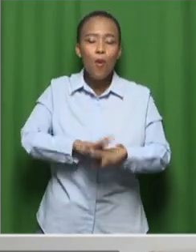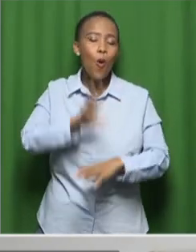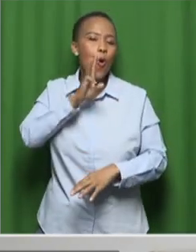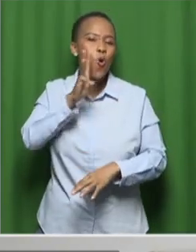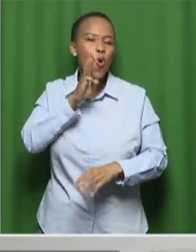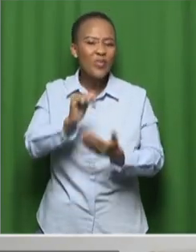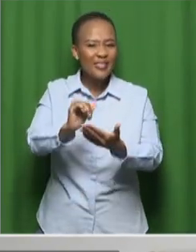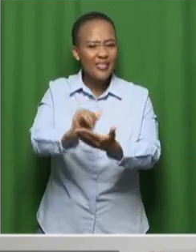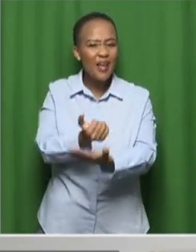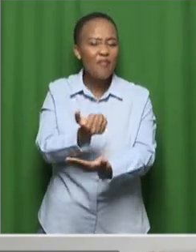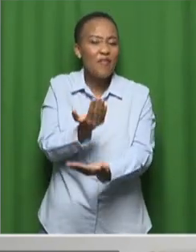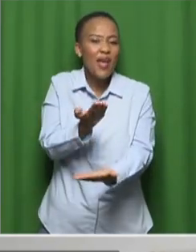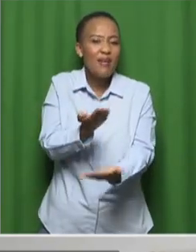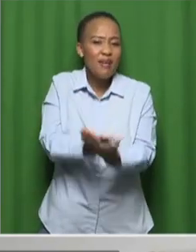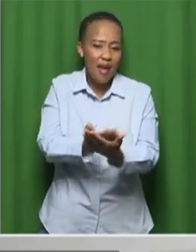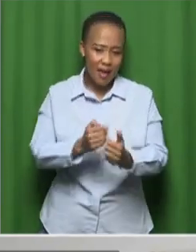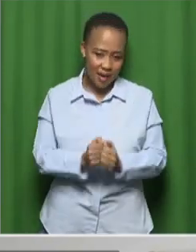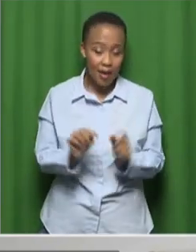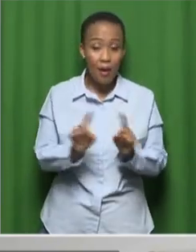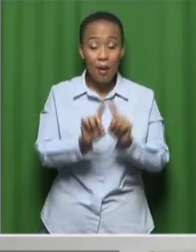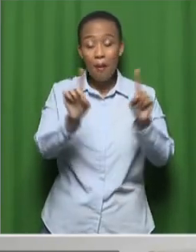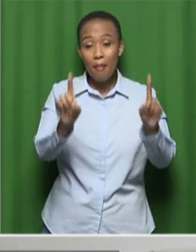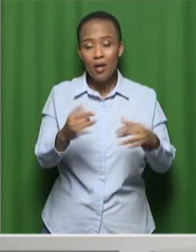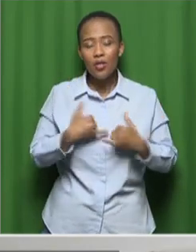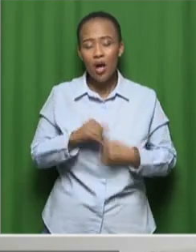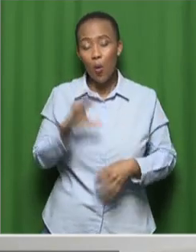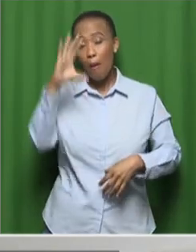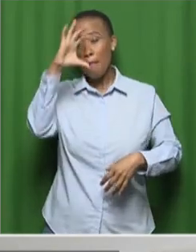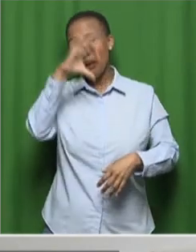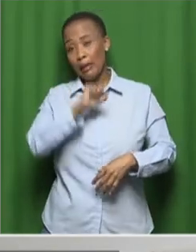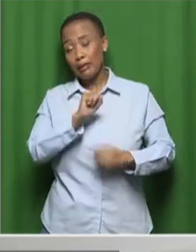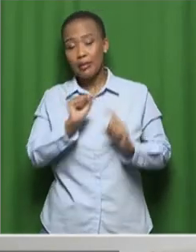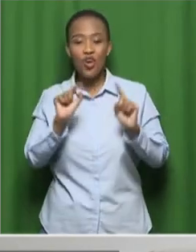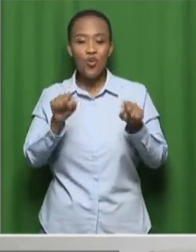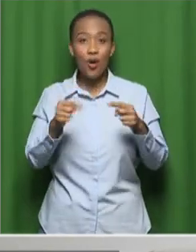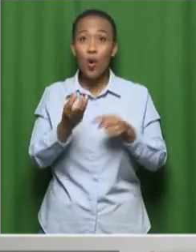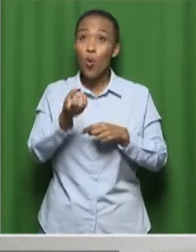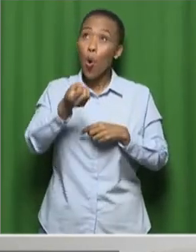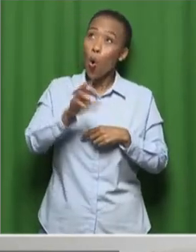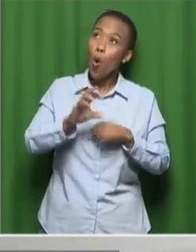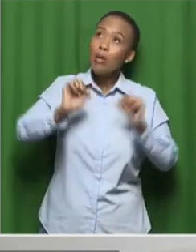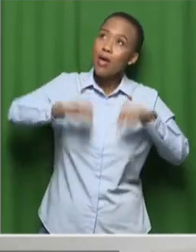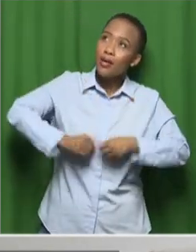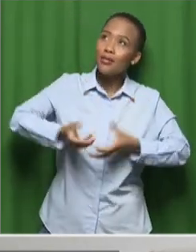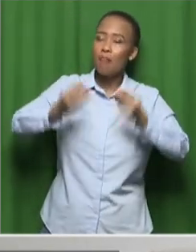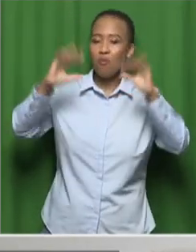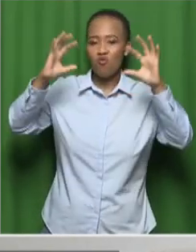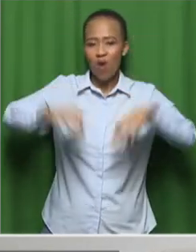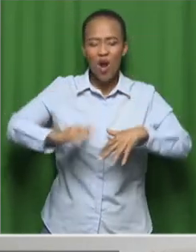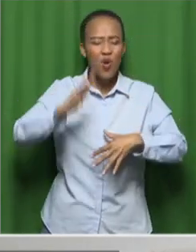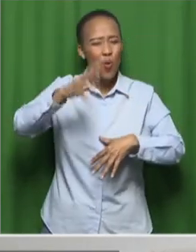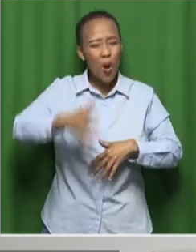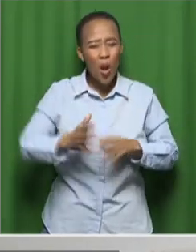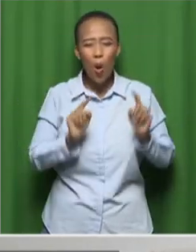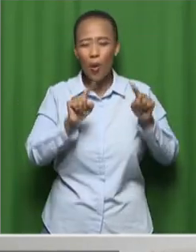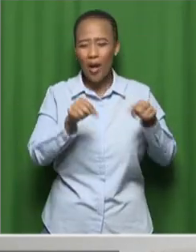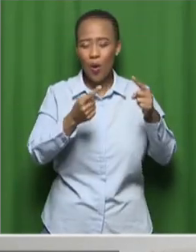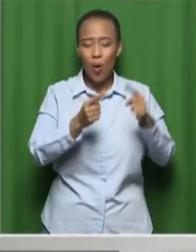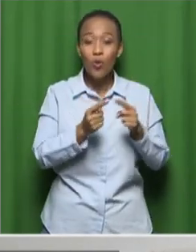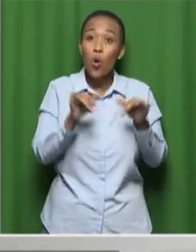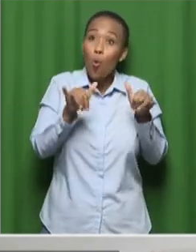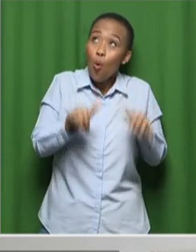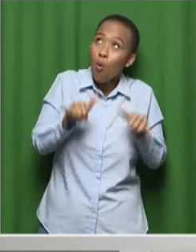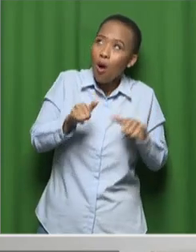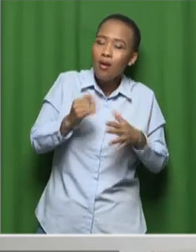know that the weather pattern is so unpredictable, and whether or not we get those rains is something that we don't know until it actually happens, because you